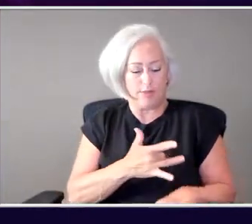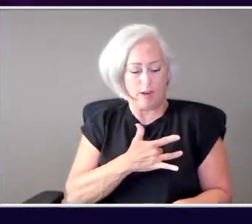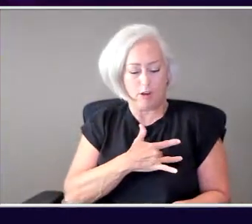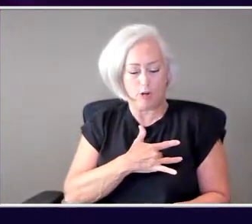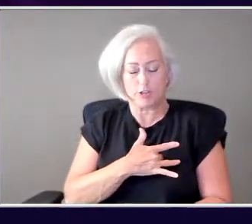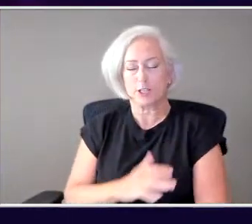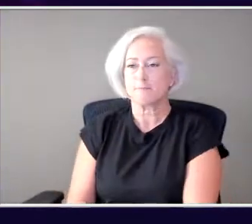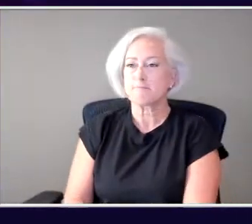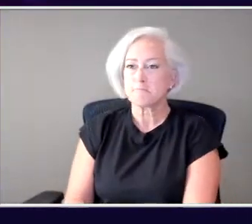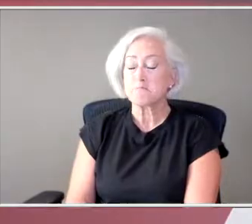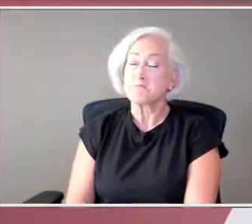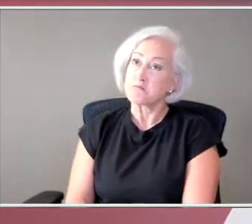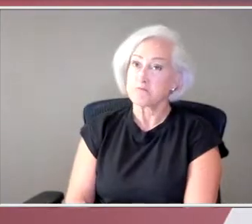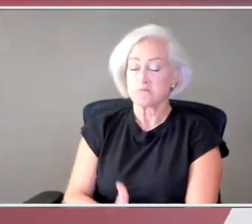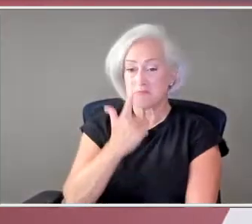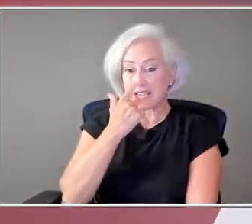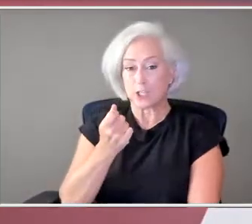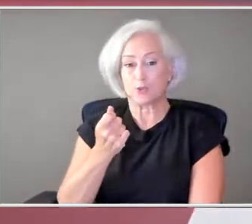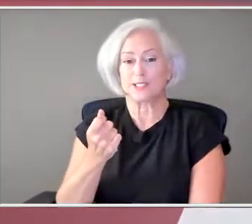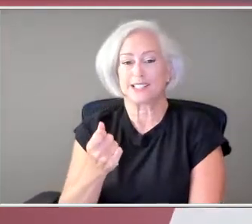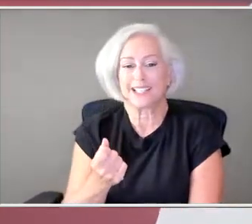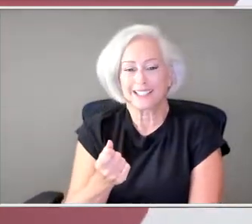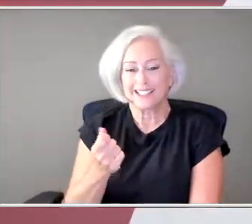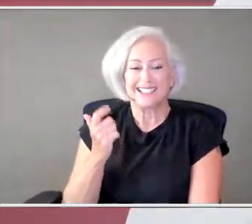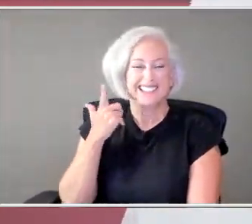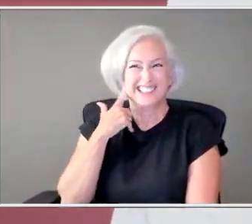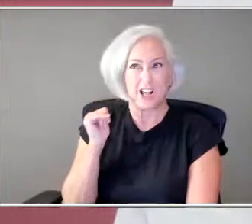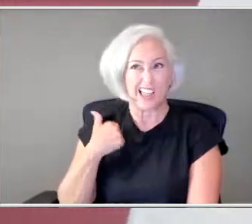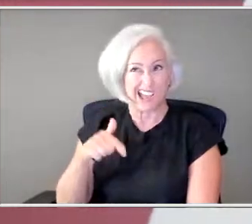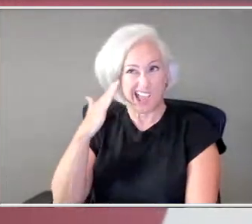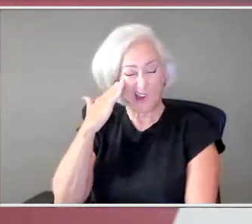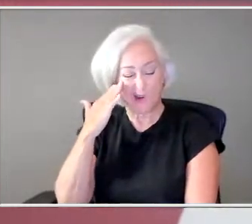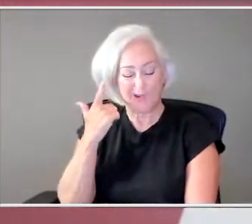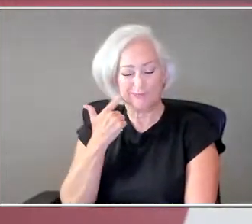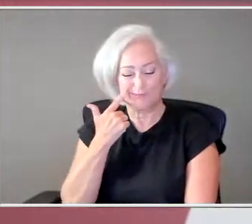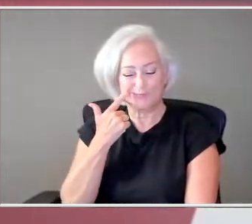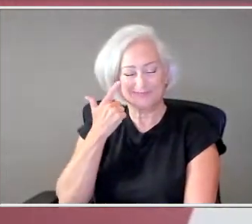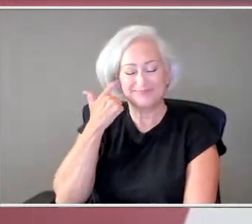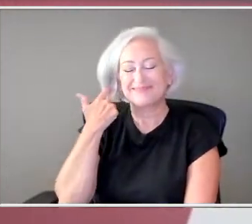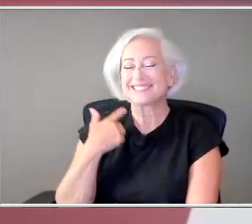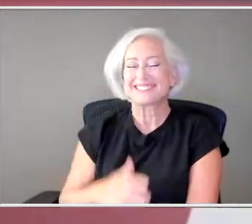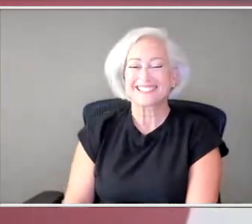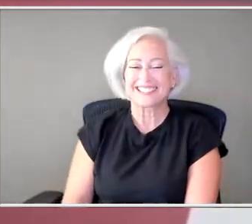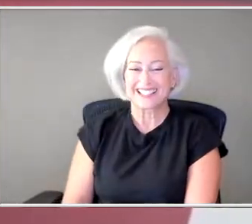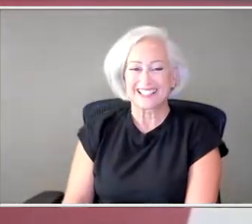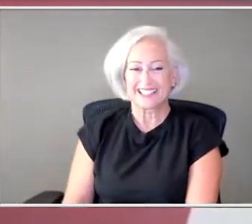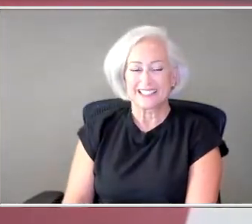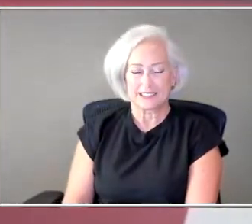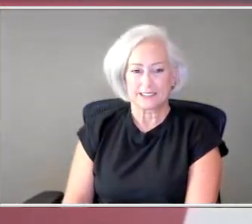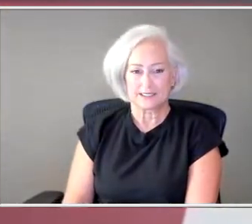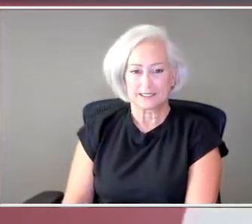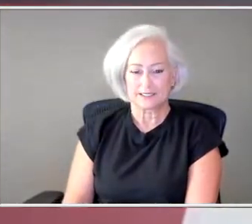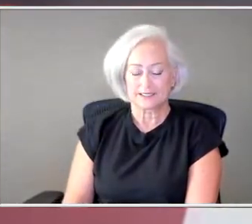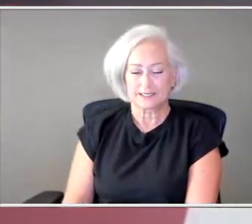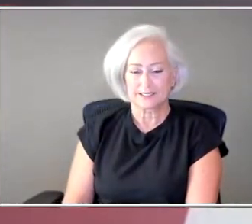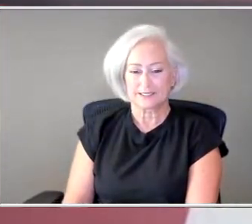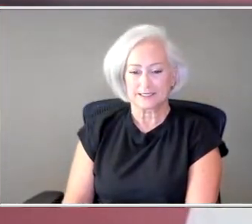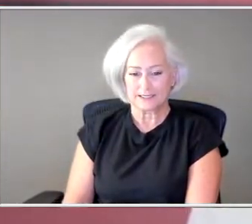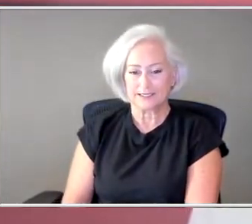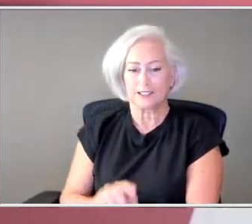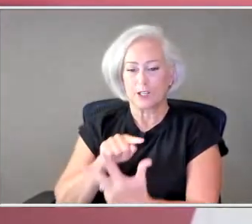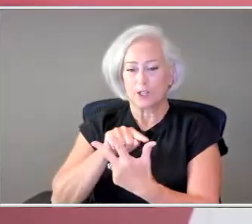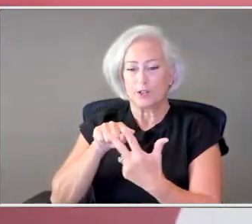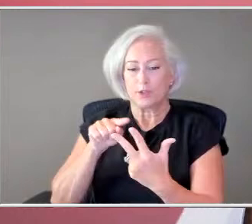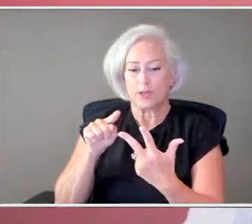can give an answer. Give us an It'll answer. Sound like I know. Okay, perfect. That's what we'll take it. We'll take it. Part of three things that